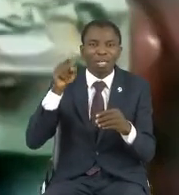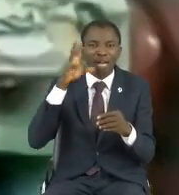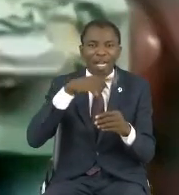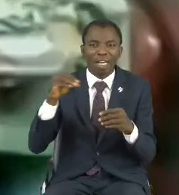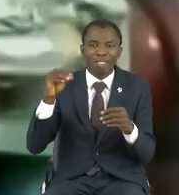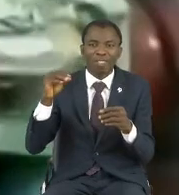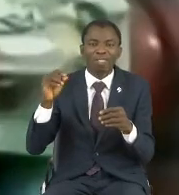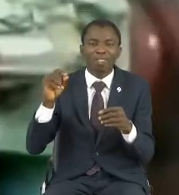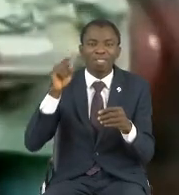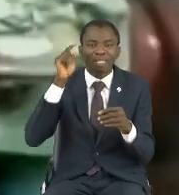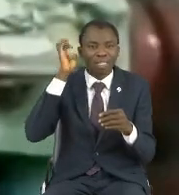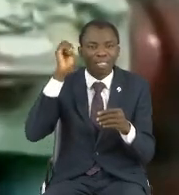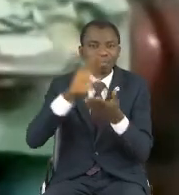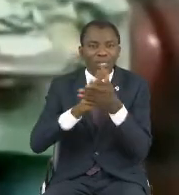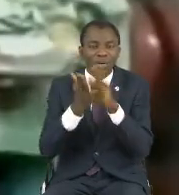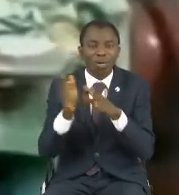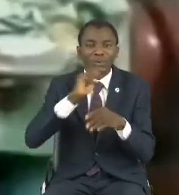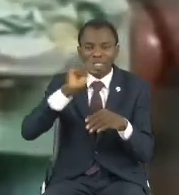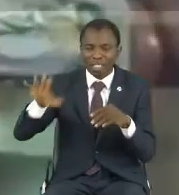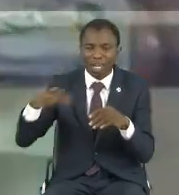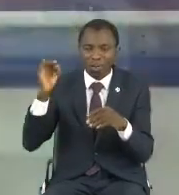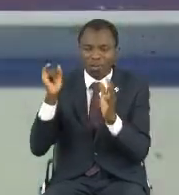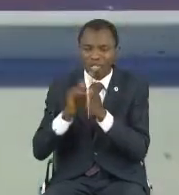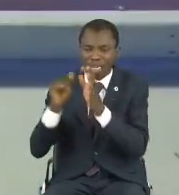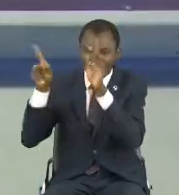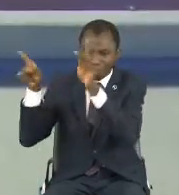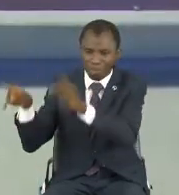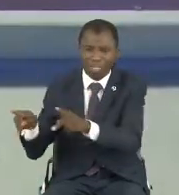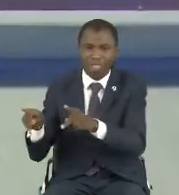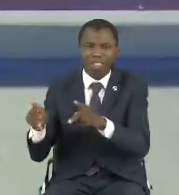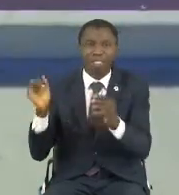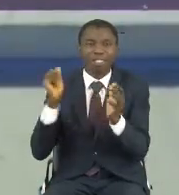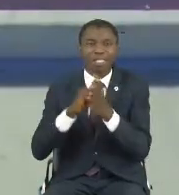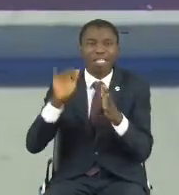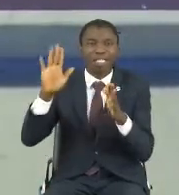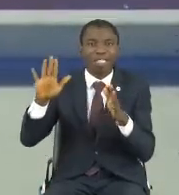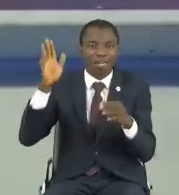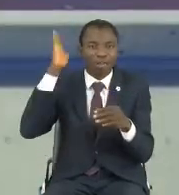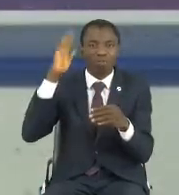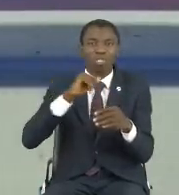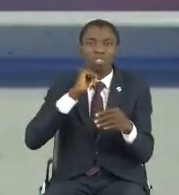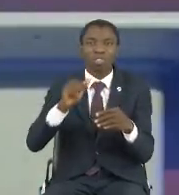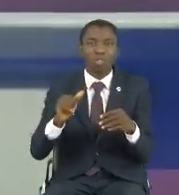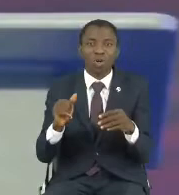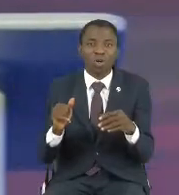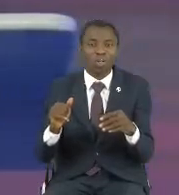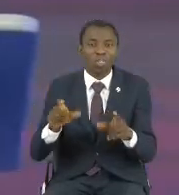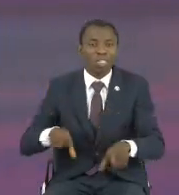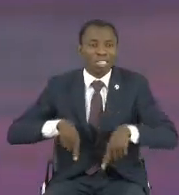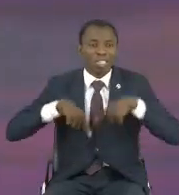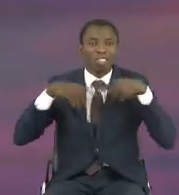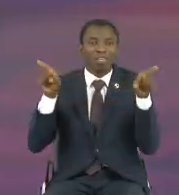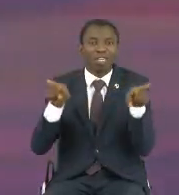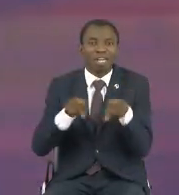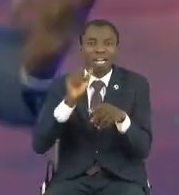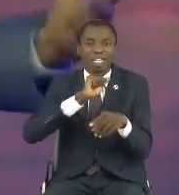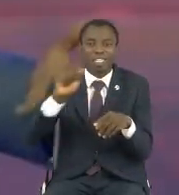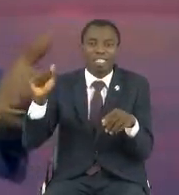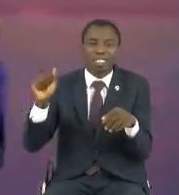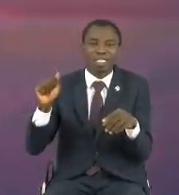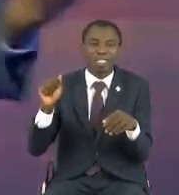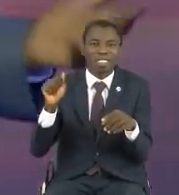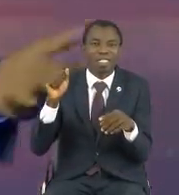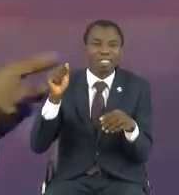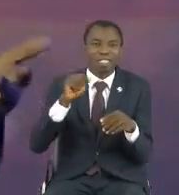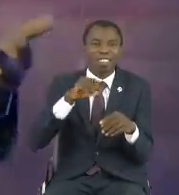Madam So-and-so. That child will not live like a gutter boy. I'm